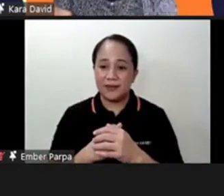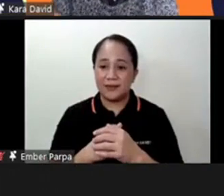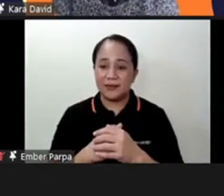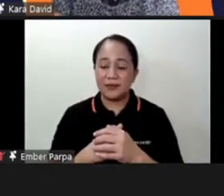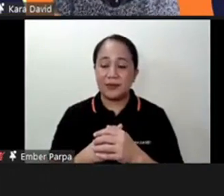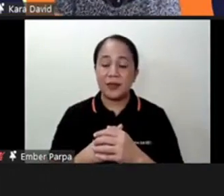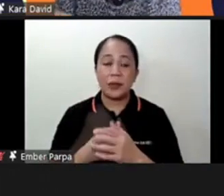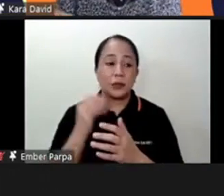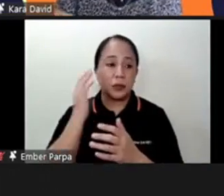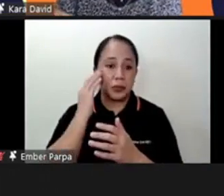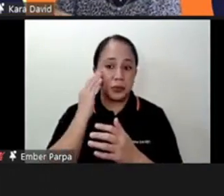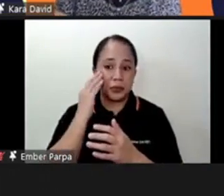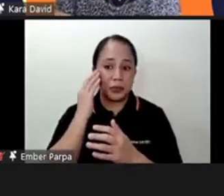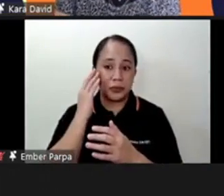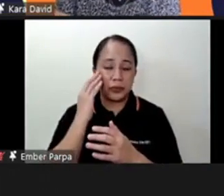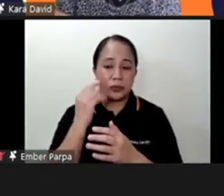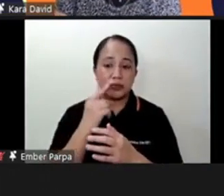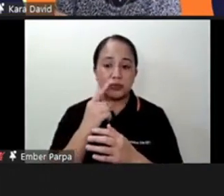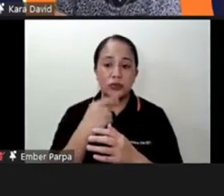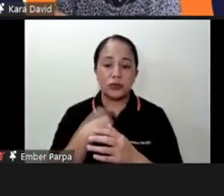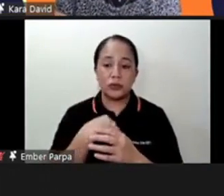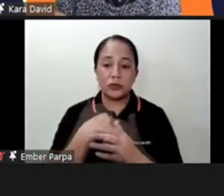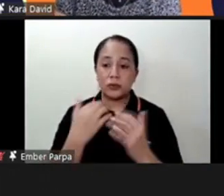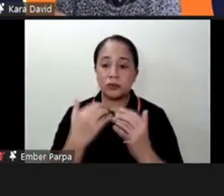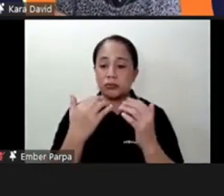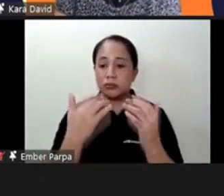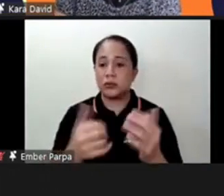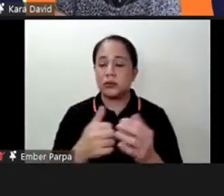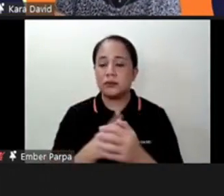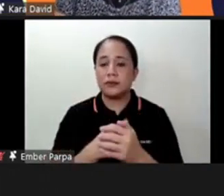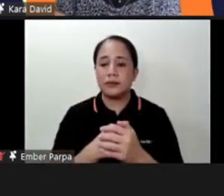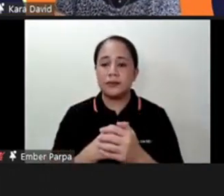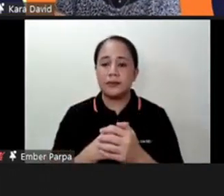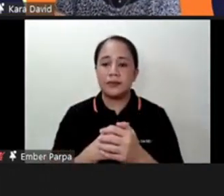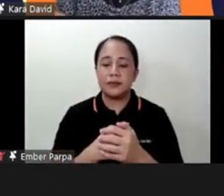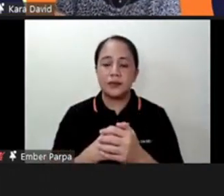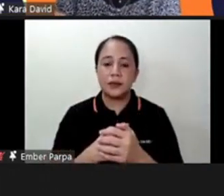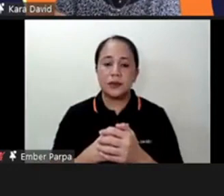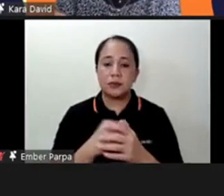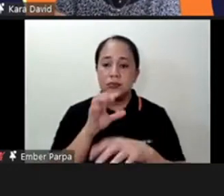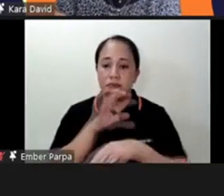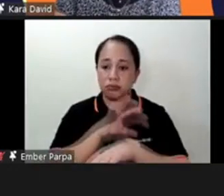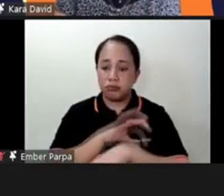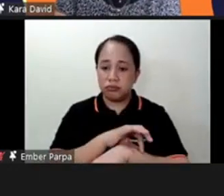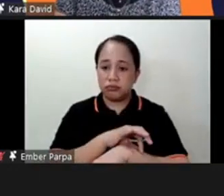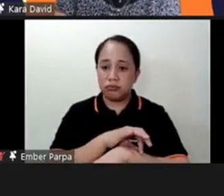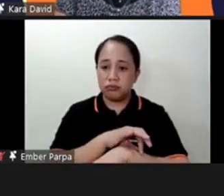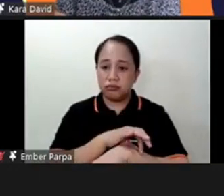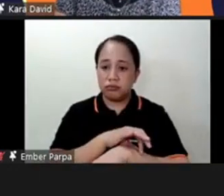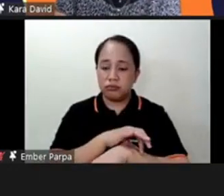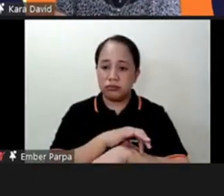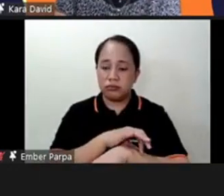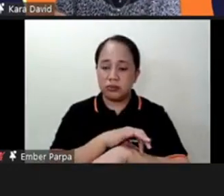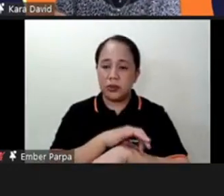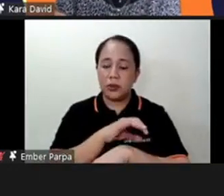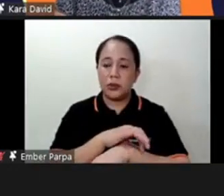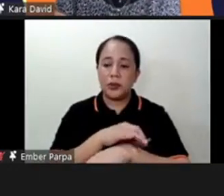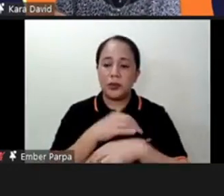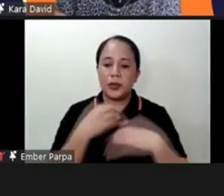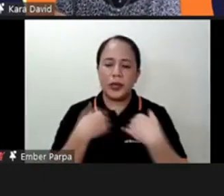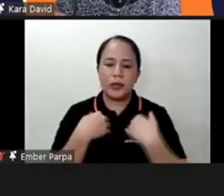know, going to this conference, the face-to-face, we had